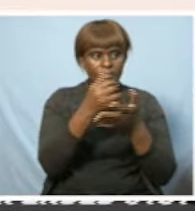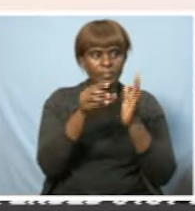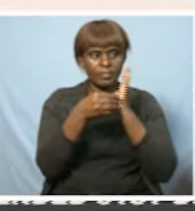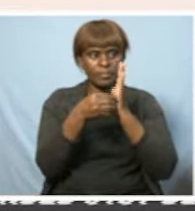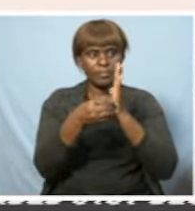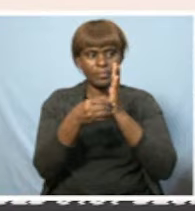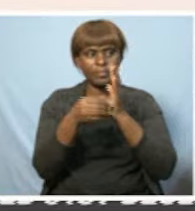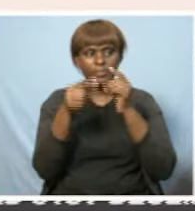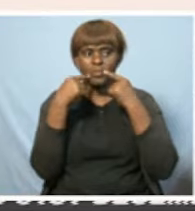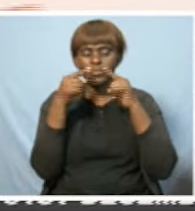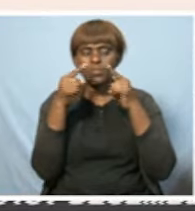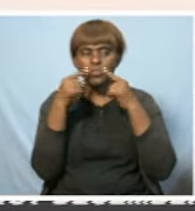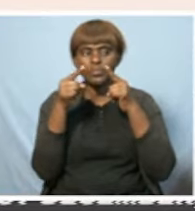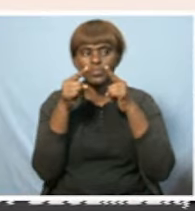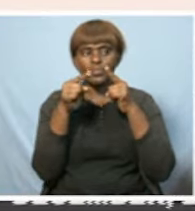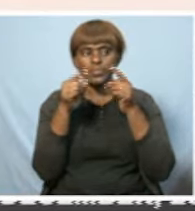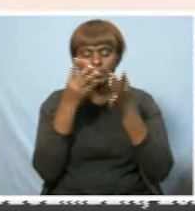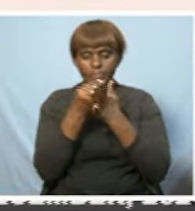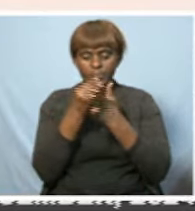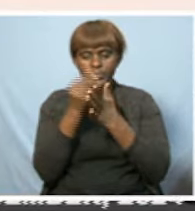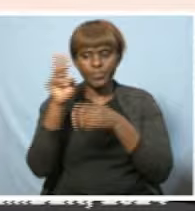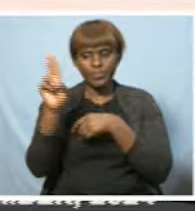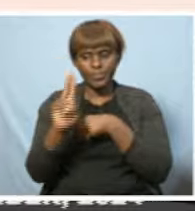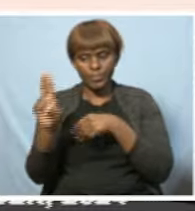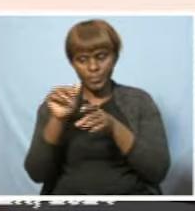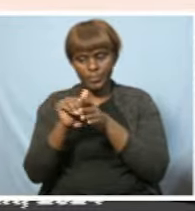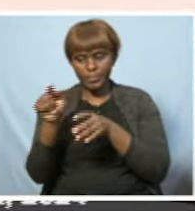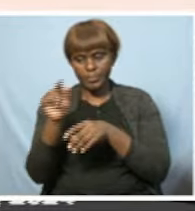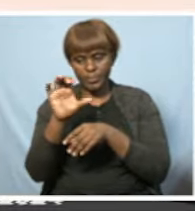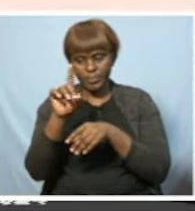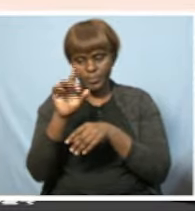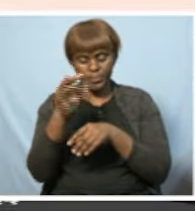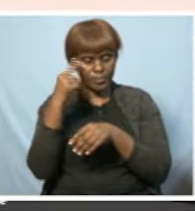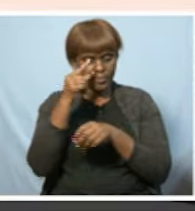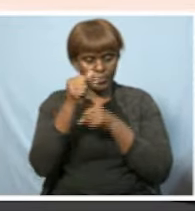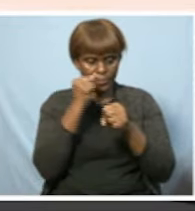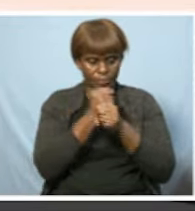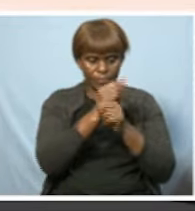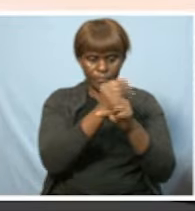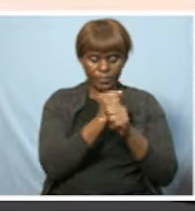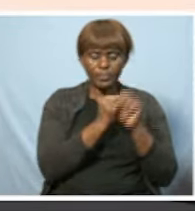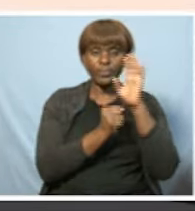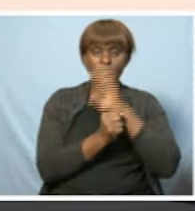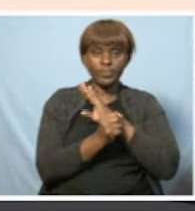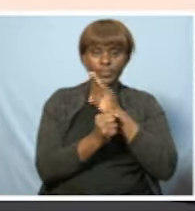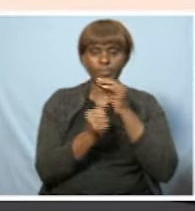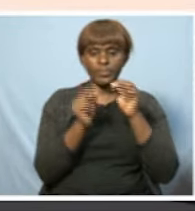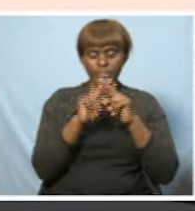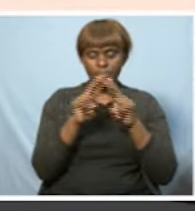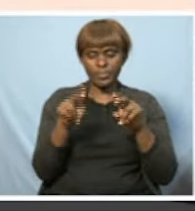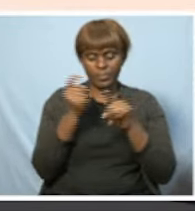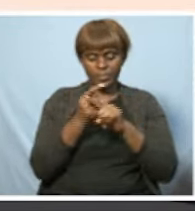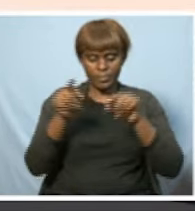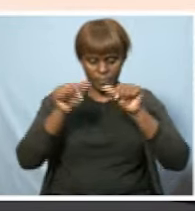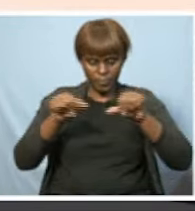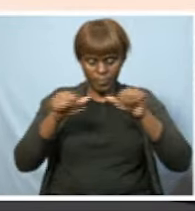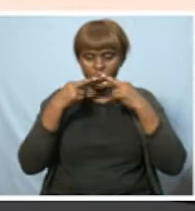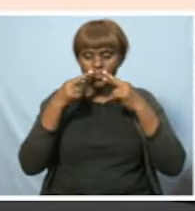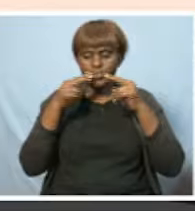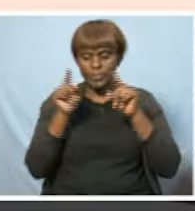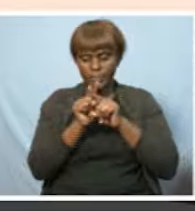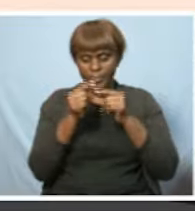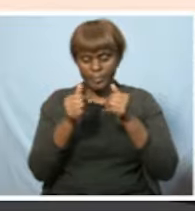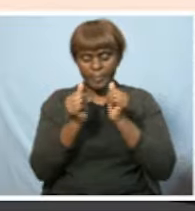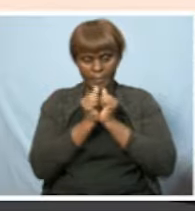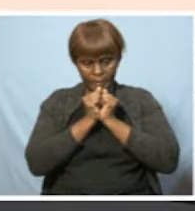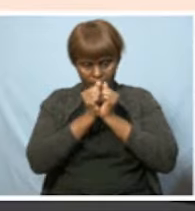the circular, that these funds would be used on CDF for the years which we had received. So, Chair, from the audit finding and accompanied